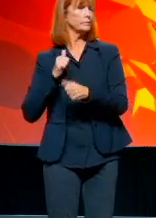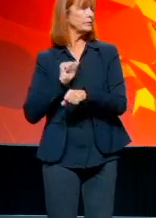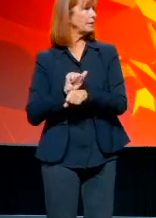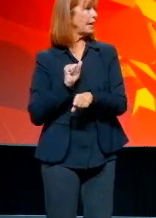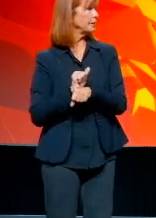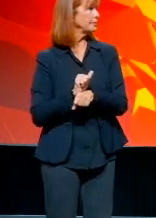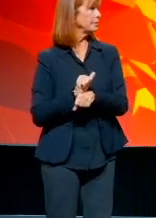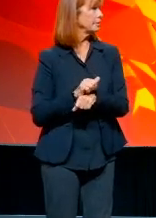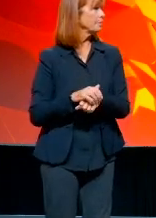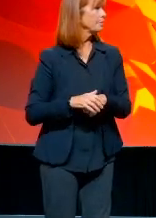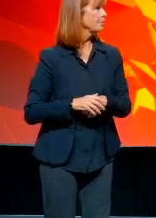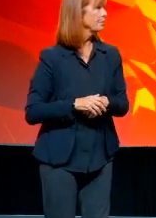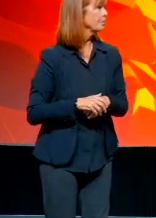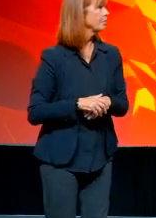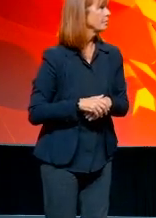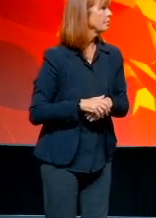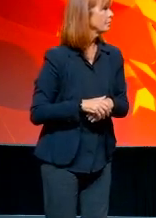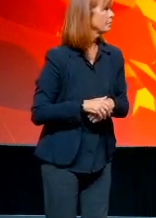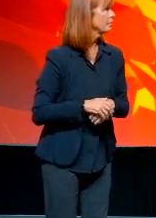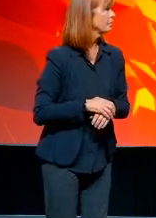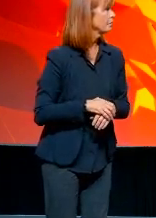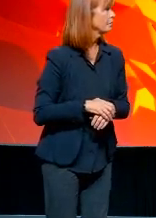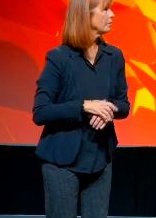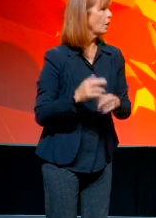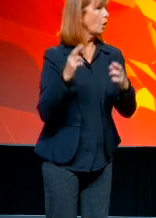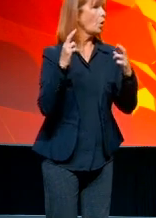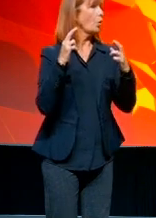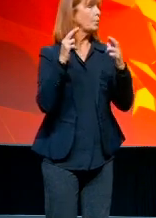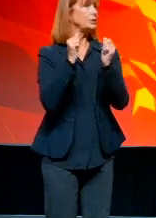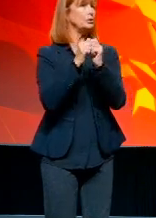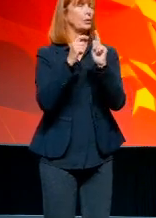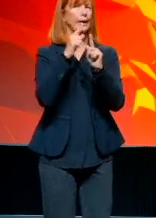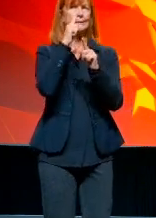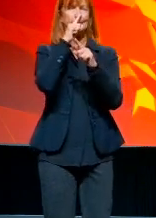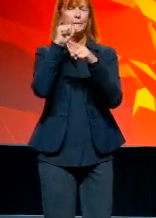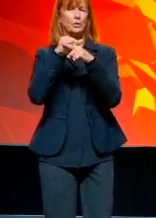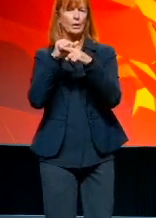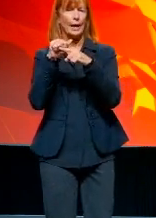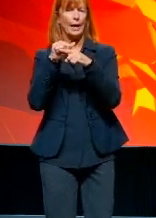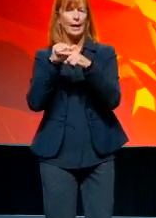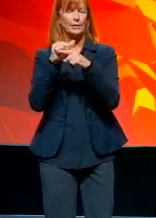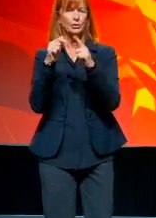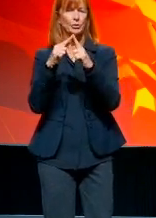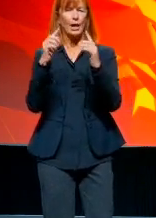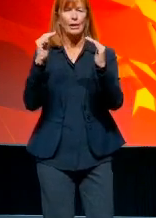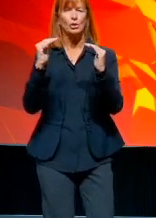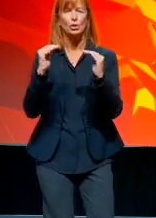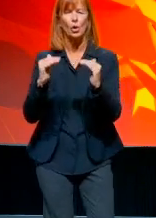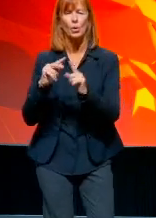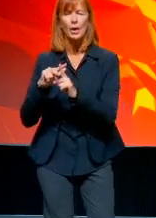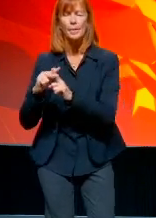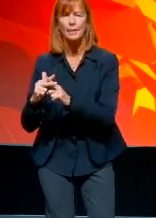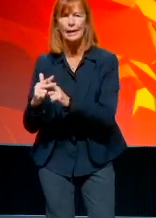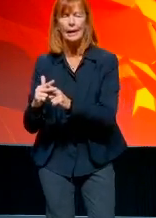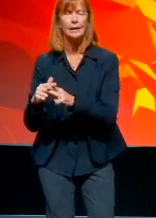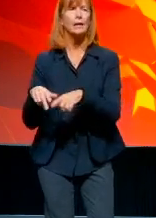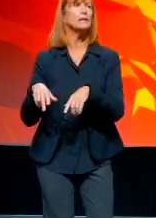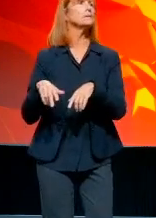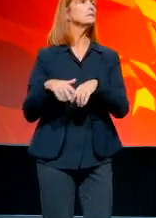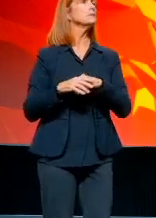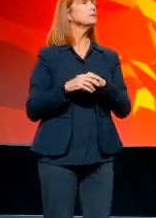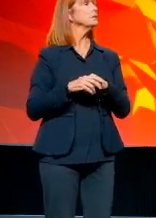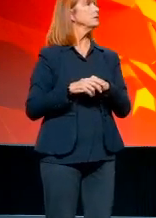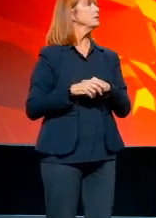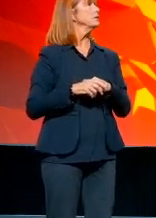Our hope is like you don't really need to simulate all the way down to the kind of like a lowest level mechanics, right? So, but like so to